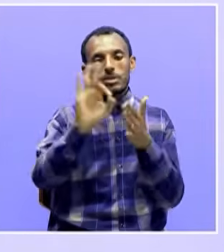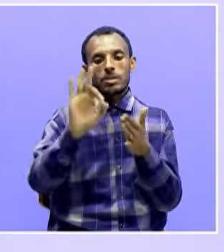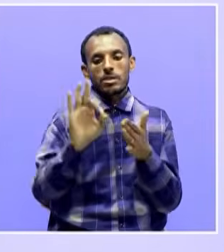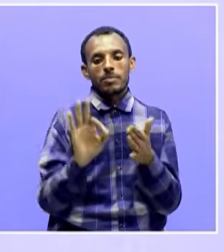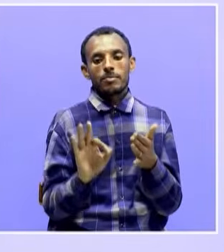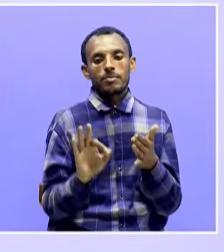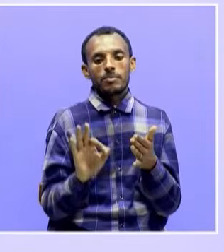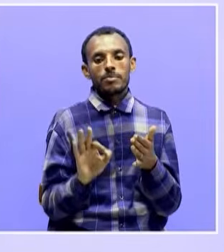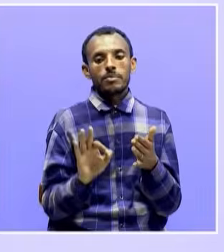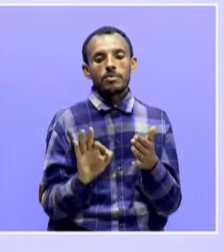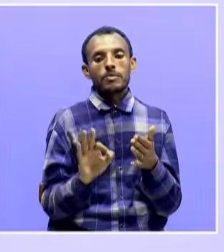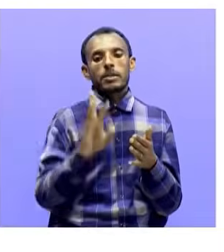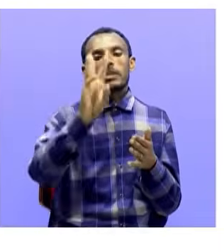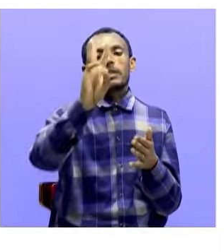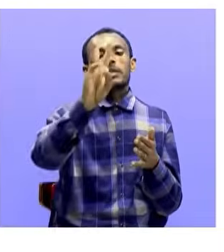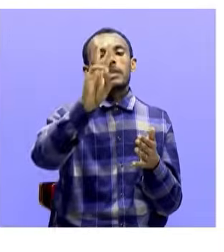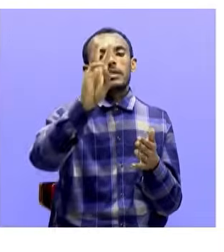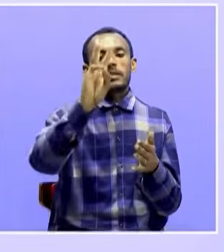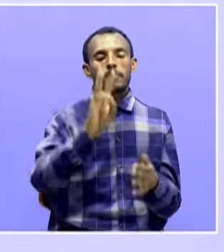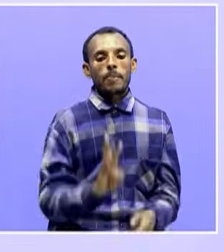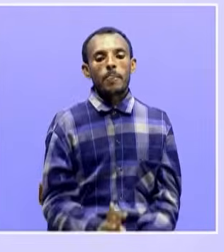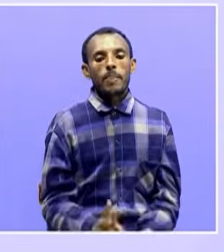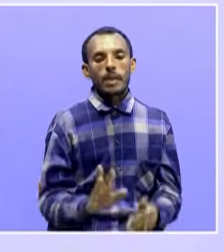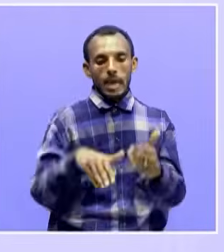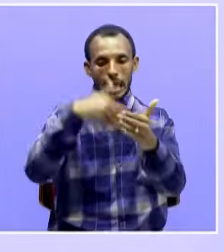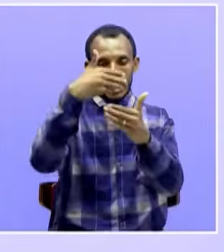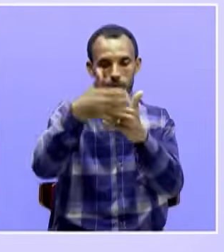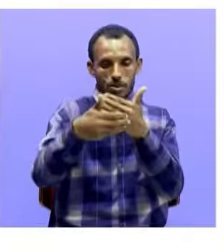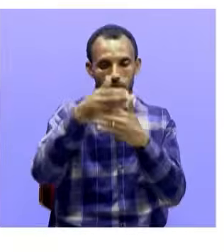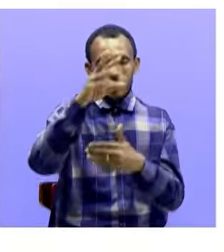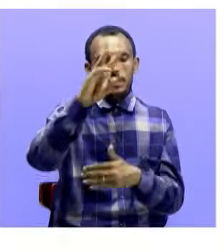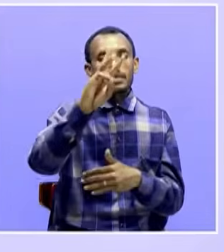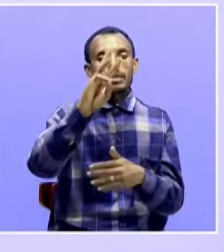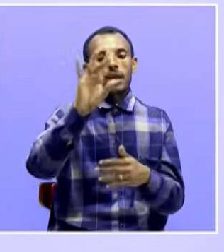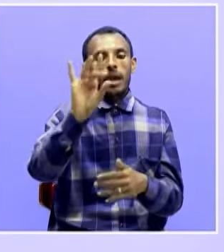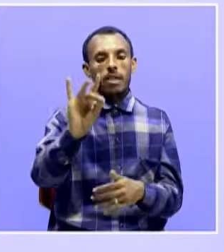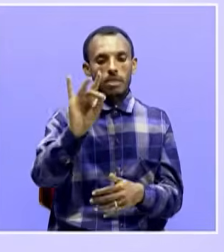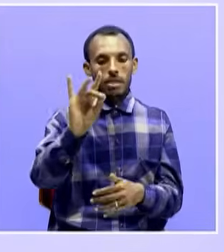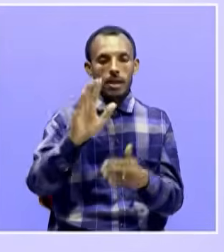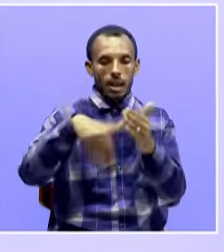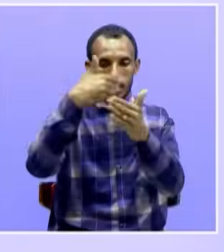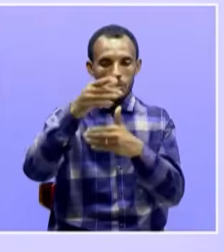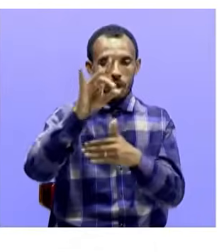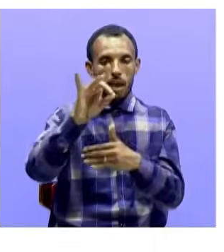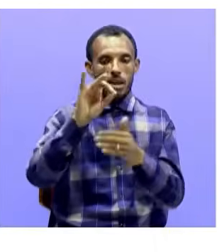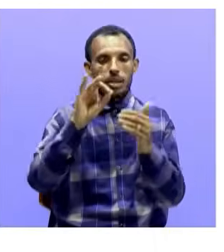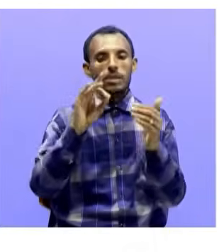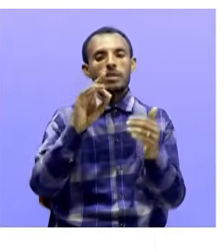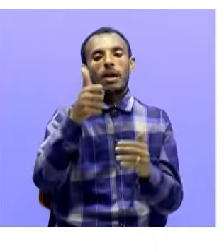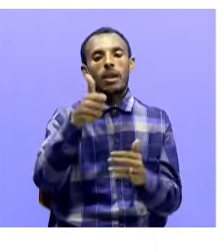set is 6. Next to 6, 8. Next to 8, it is